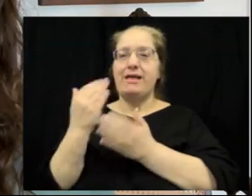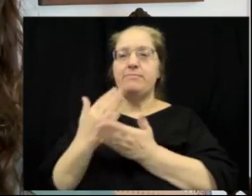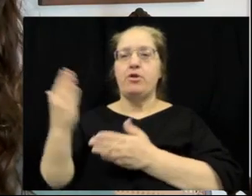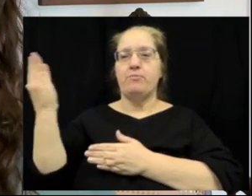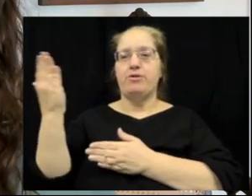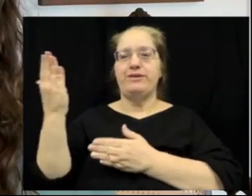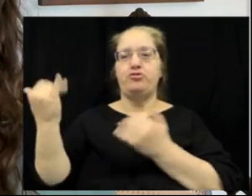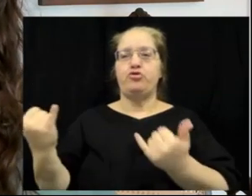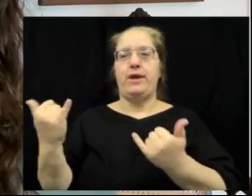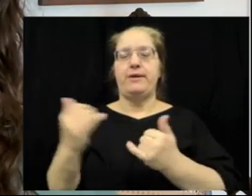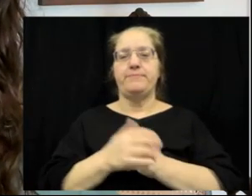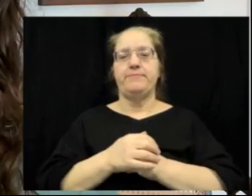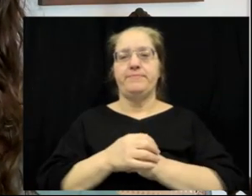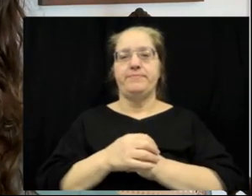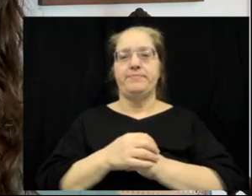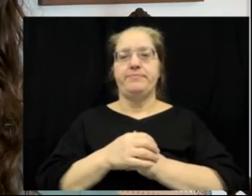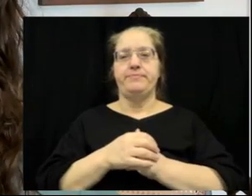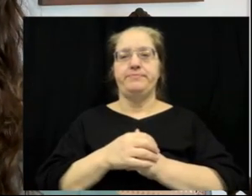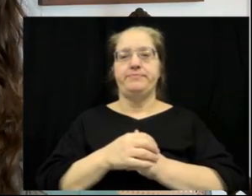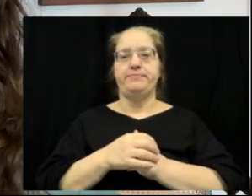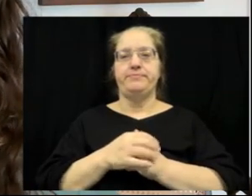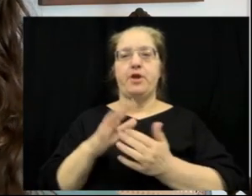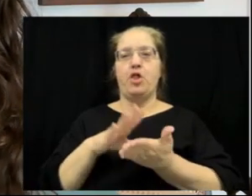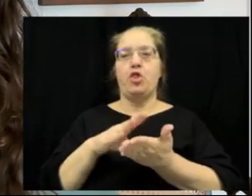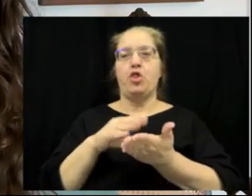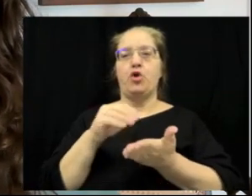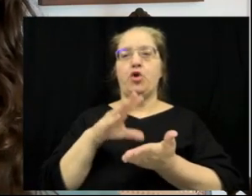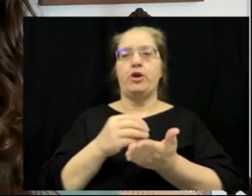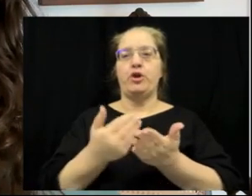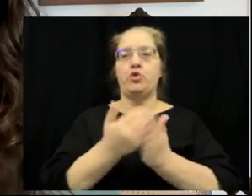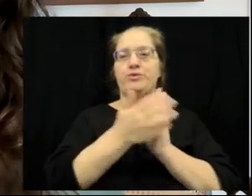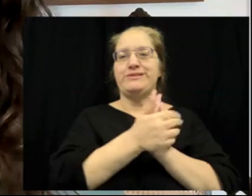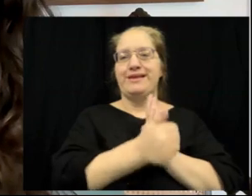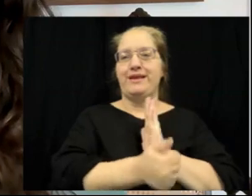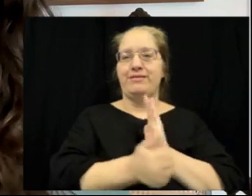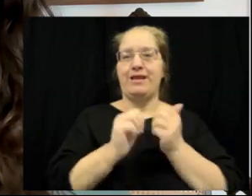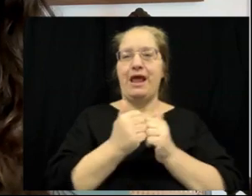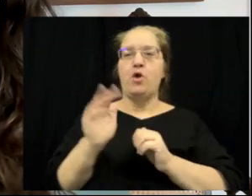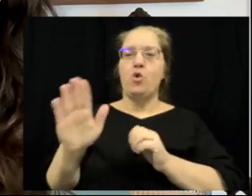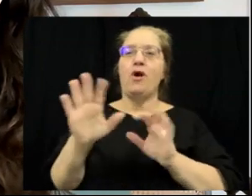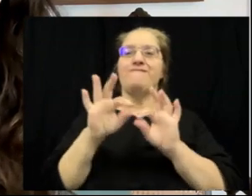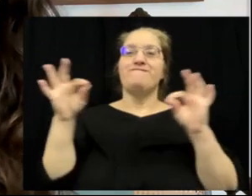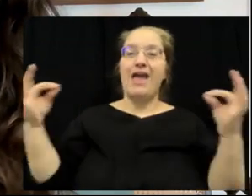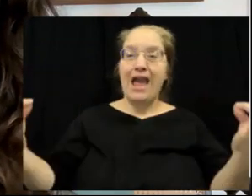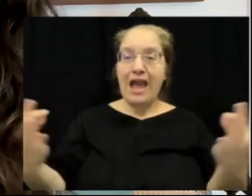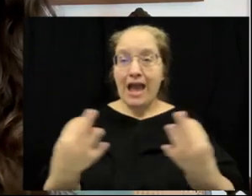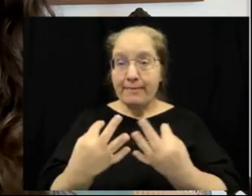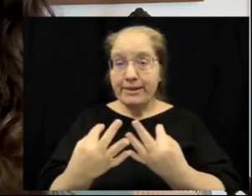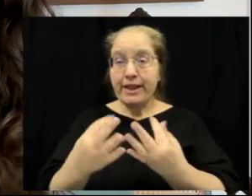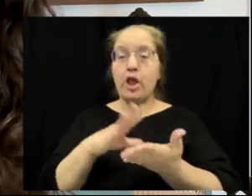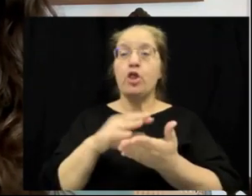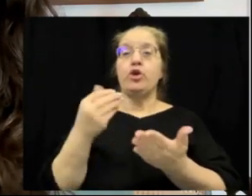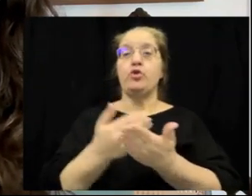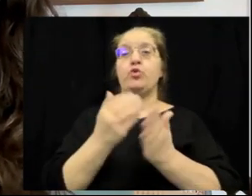presentation today then, which is about learning new skills and how, as a family, learning new skills